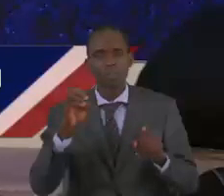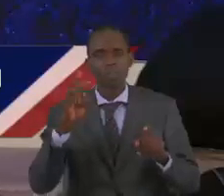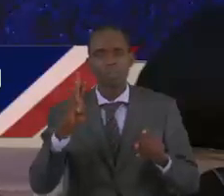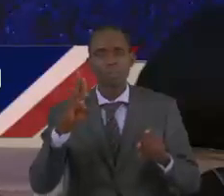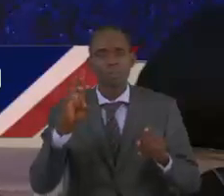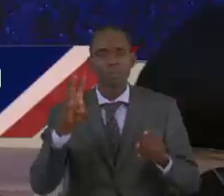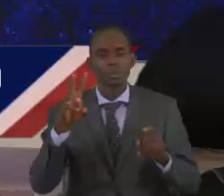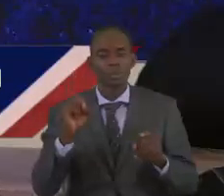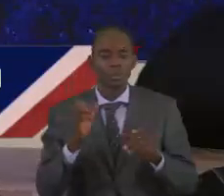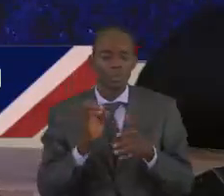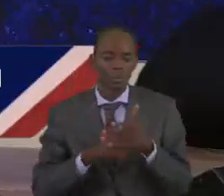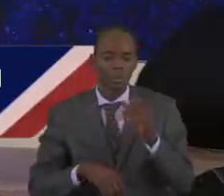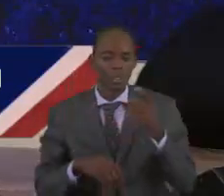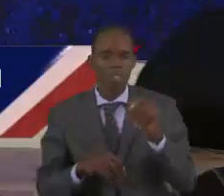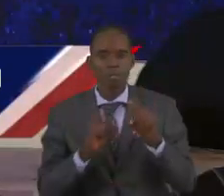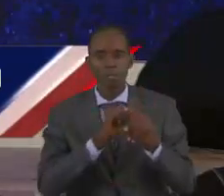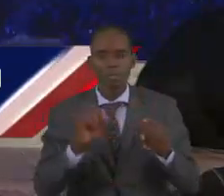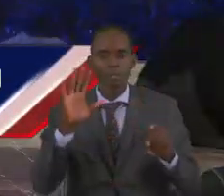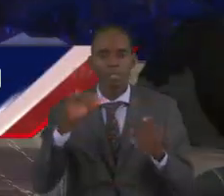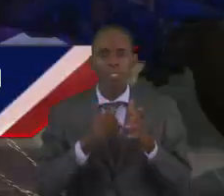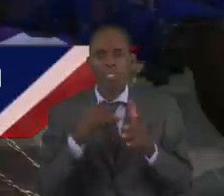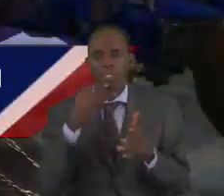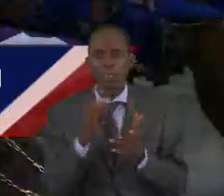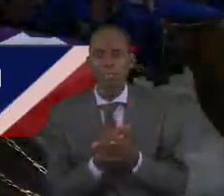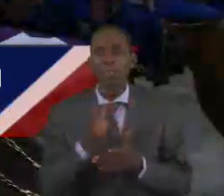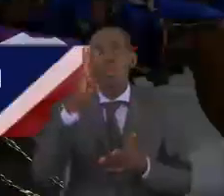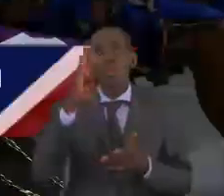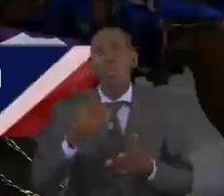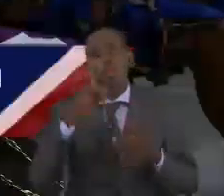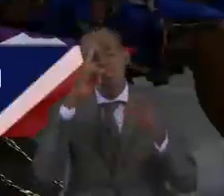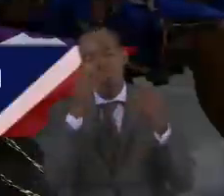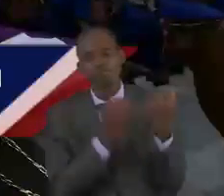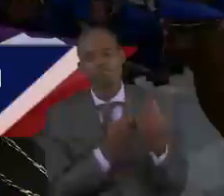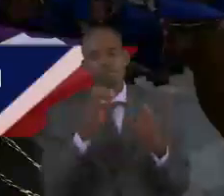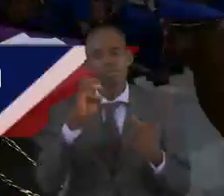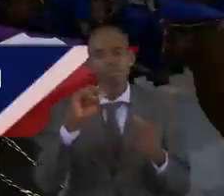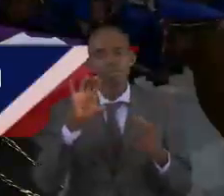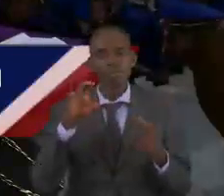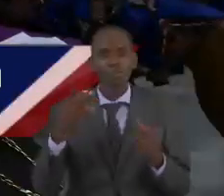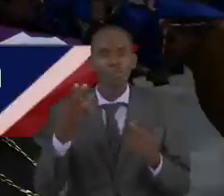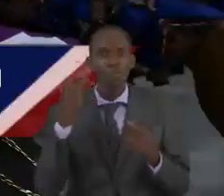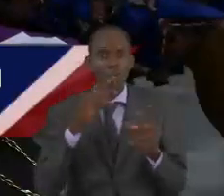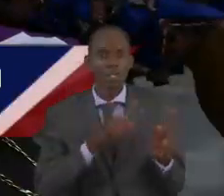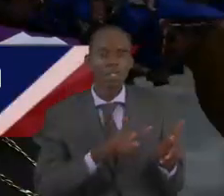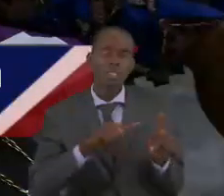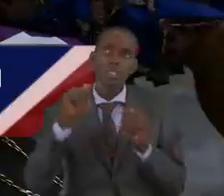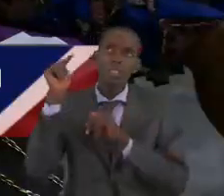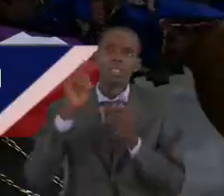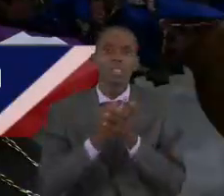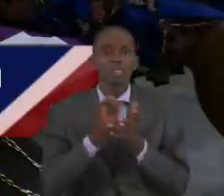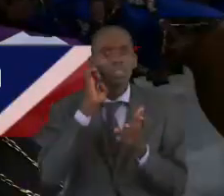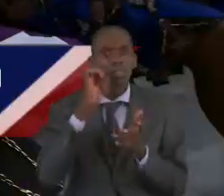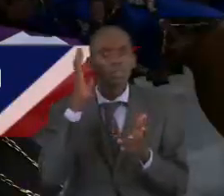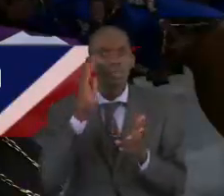verse 5. It says, by faith Enoch was translated that he should not see